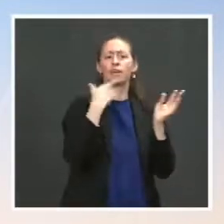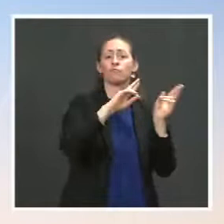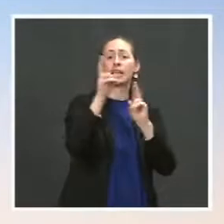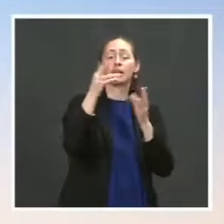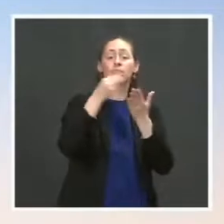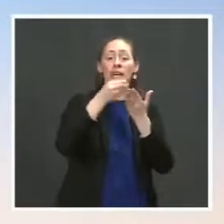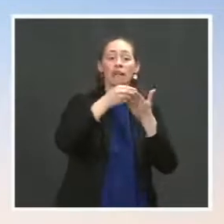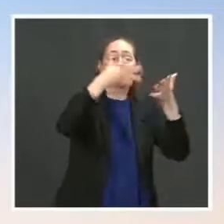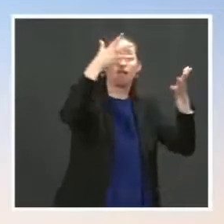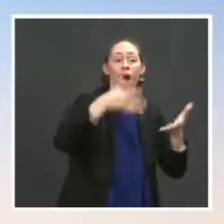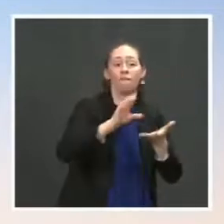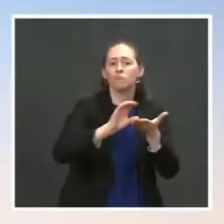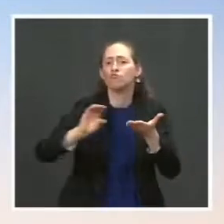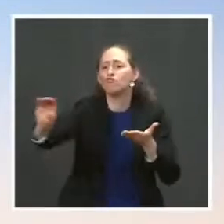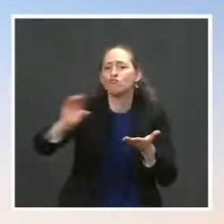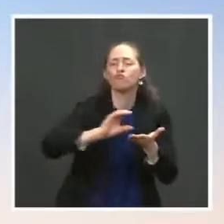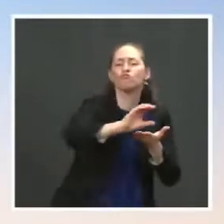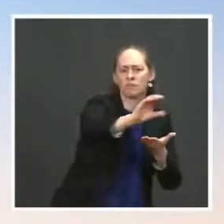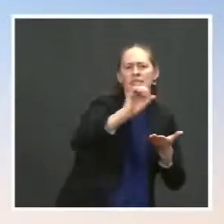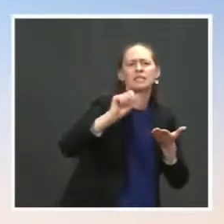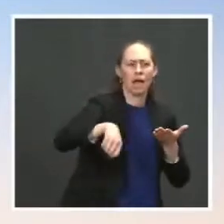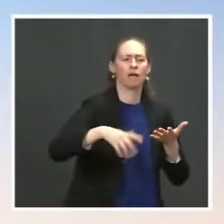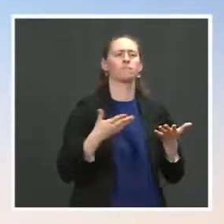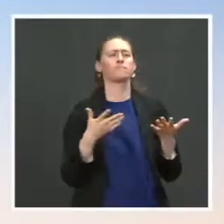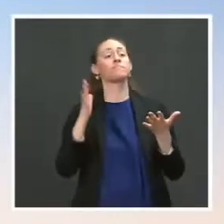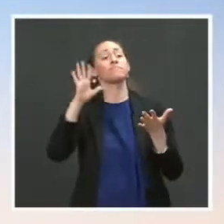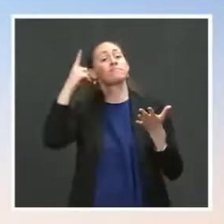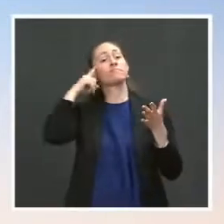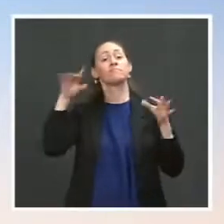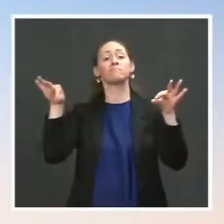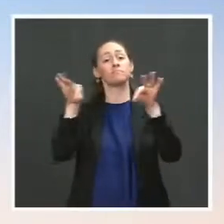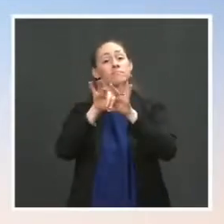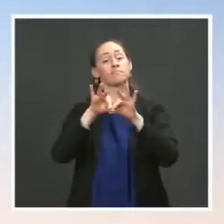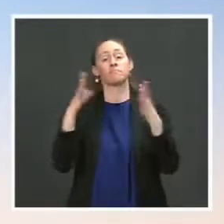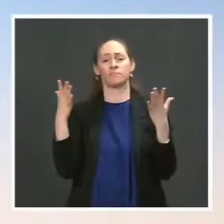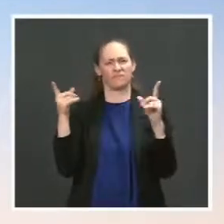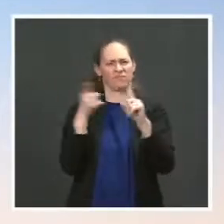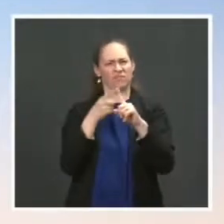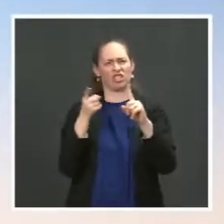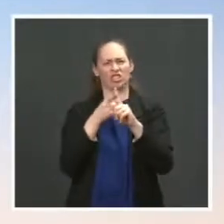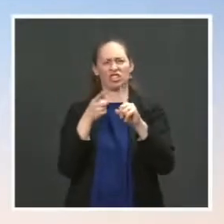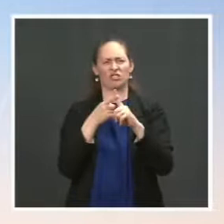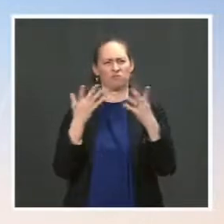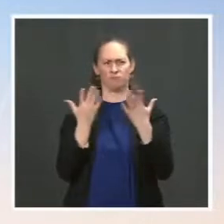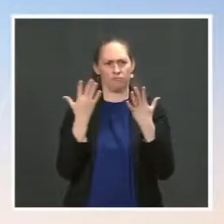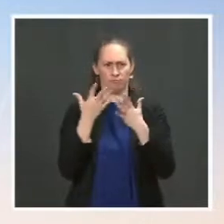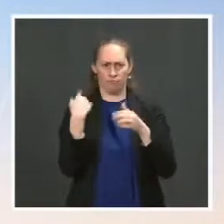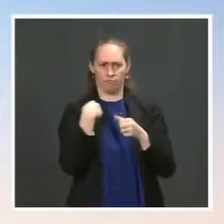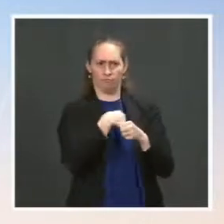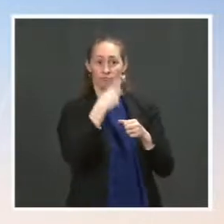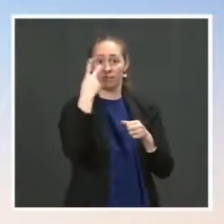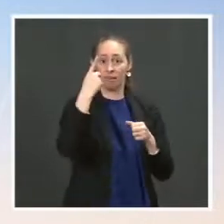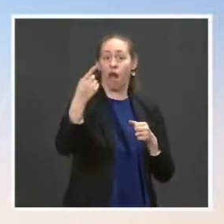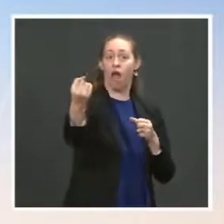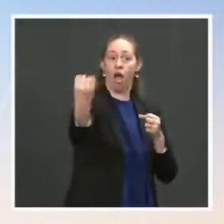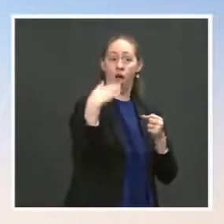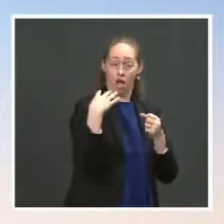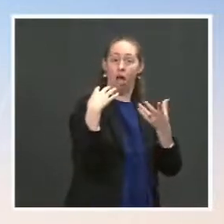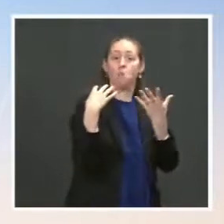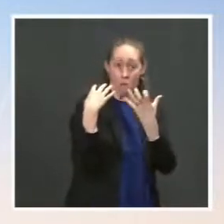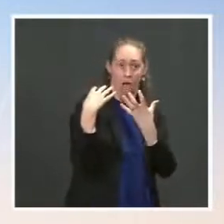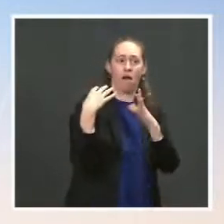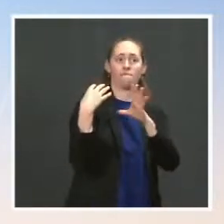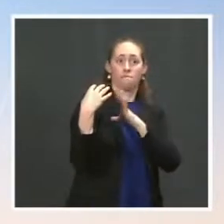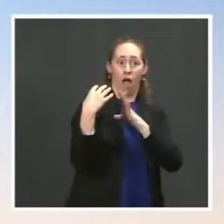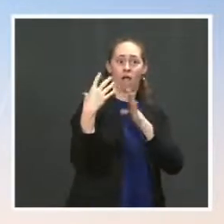grants, we made sure that that first wave of calls for applications clarified that we're looking for great